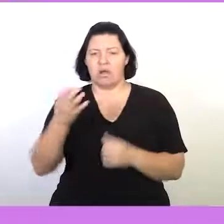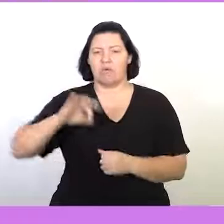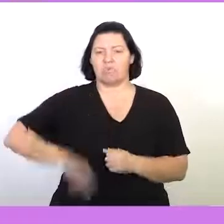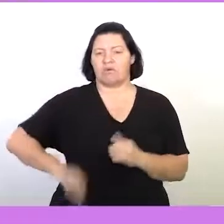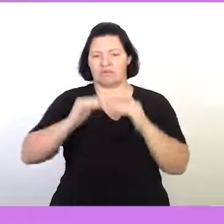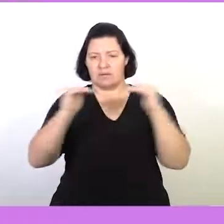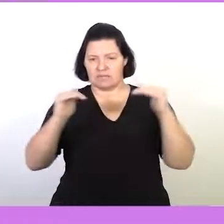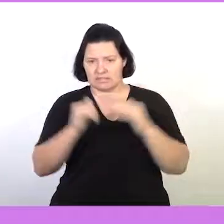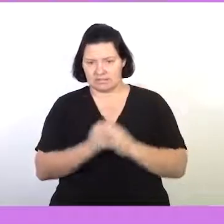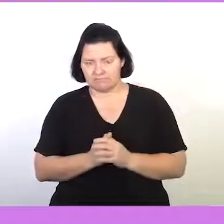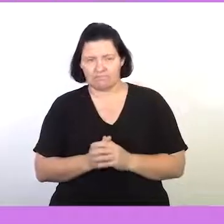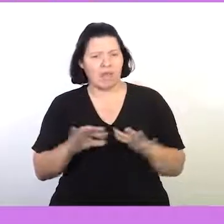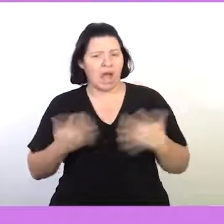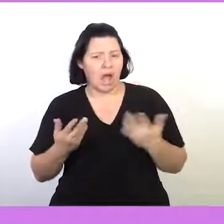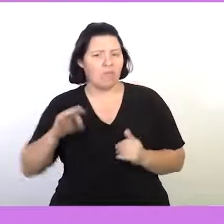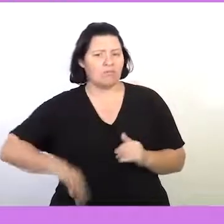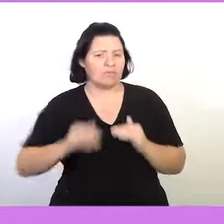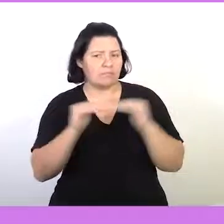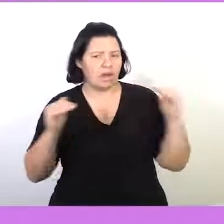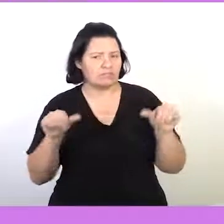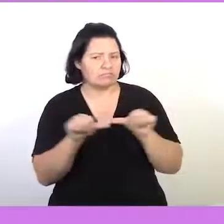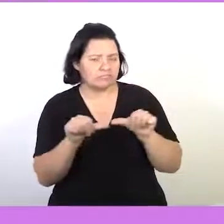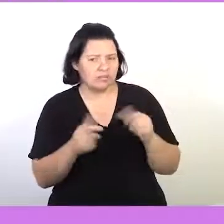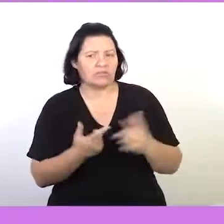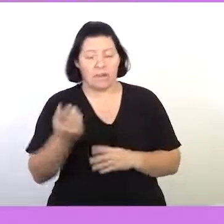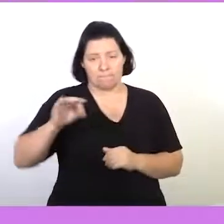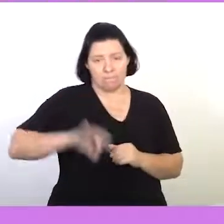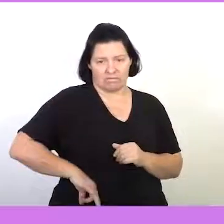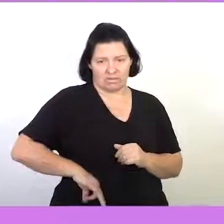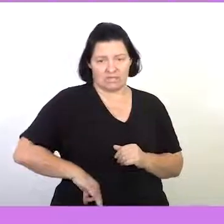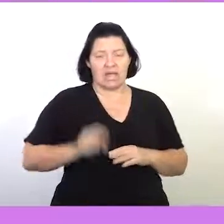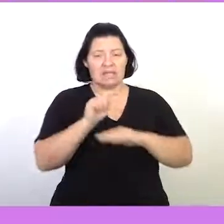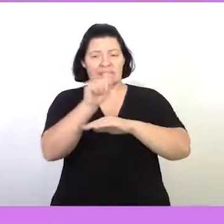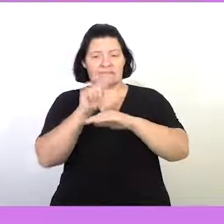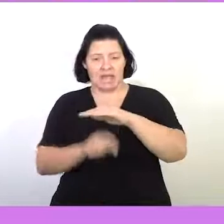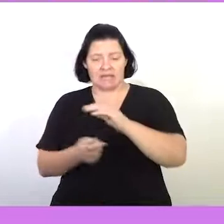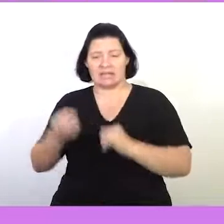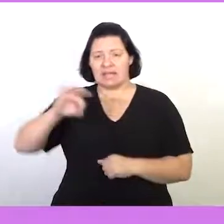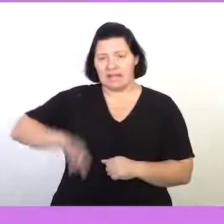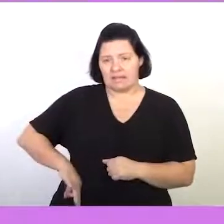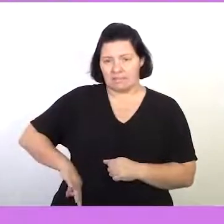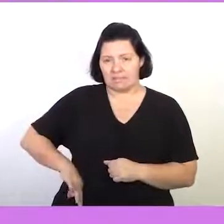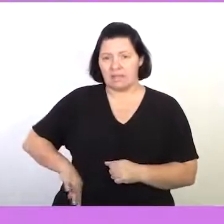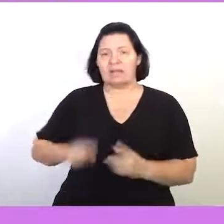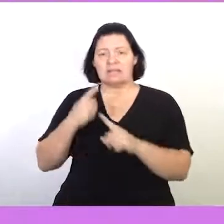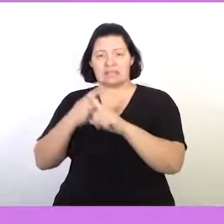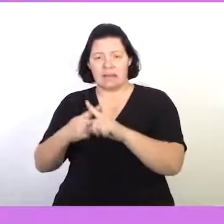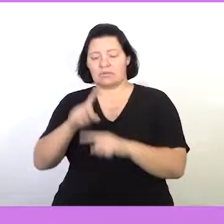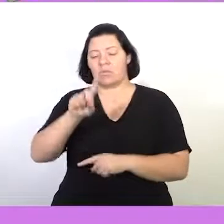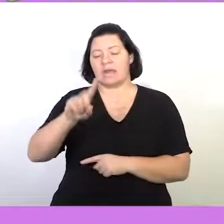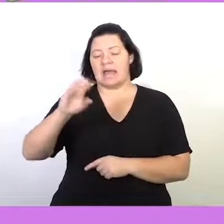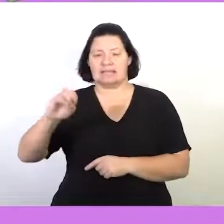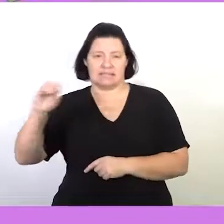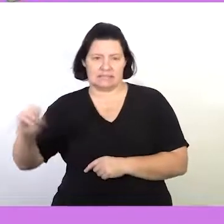profit margin. So how do we calculate the profit margin? We take the profit divided by the income multiplied by